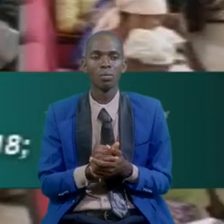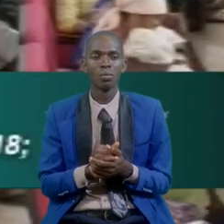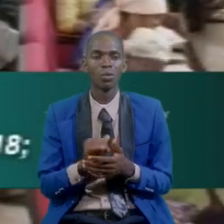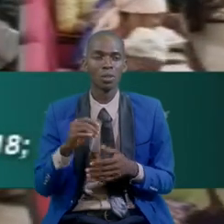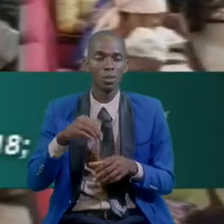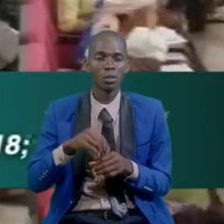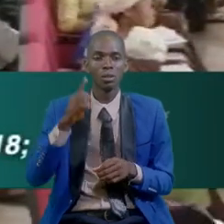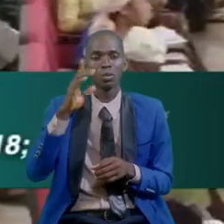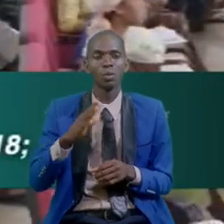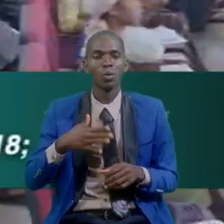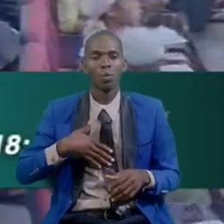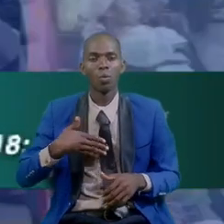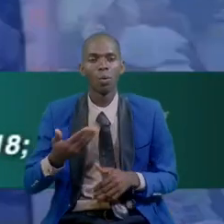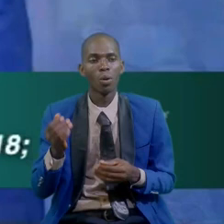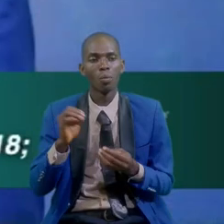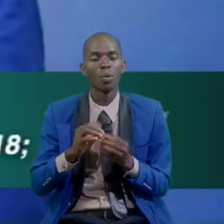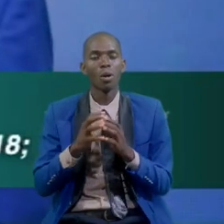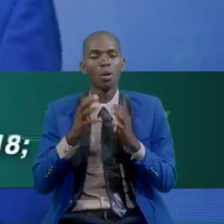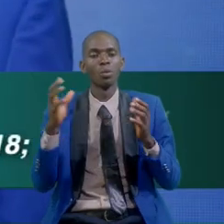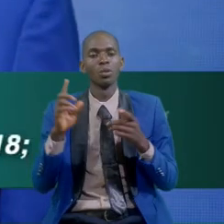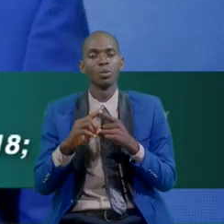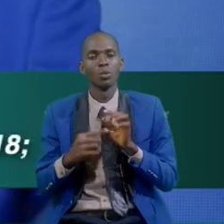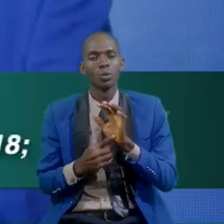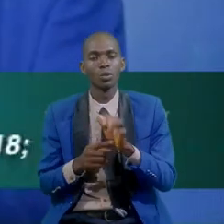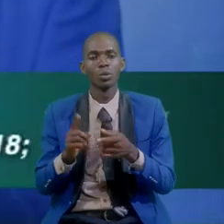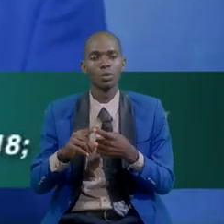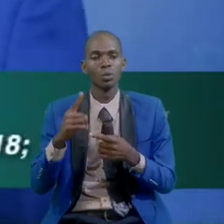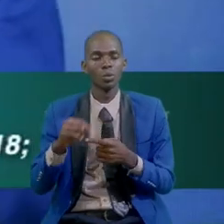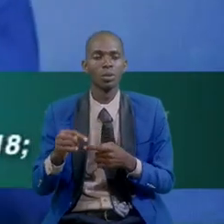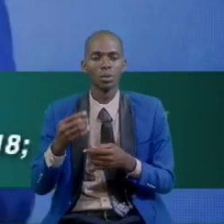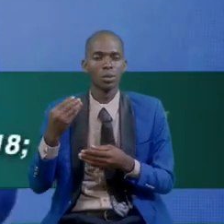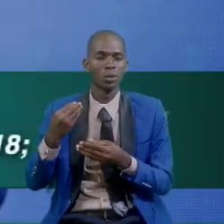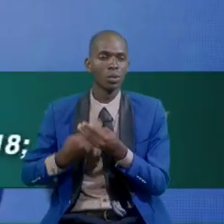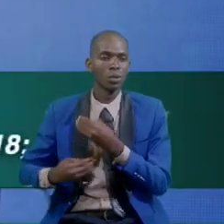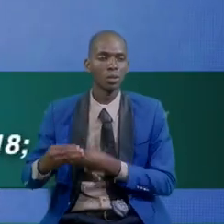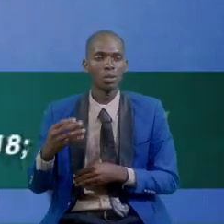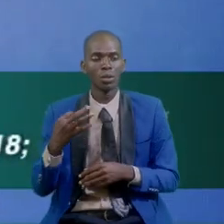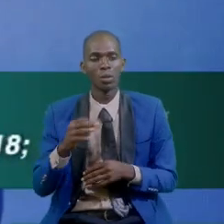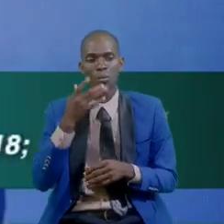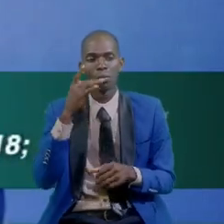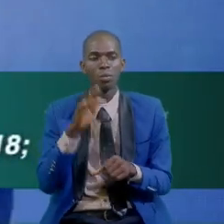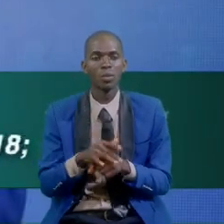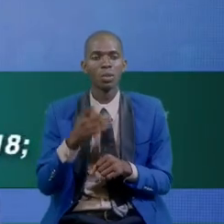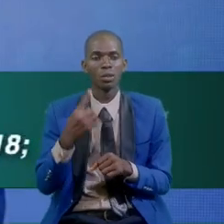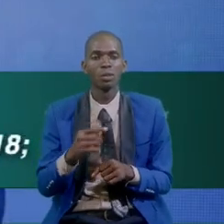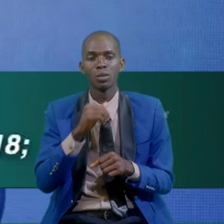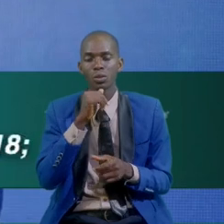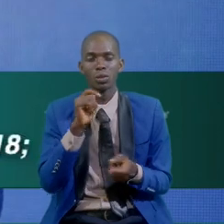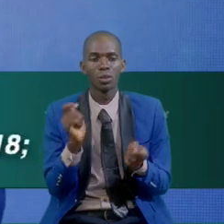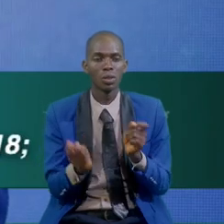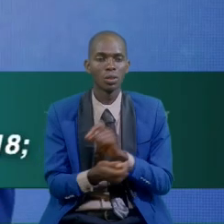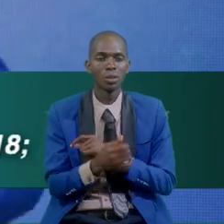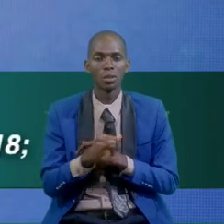to show unto the heirs of the promise the immutability of his